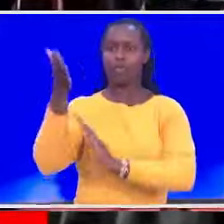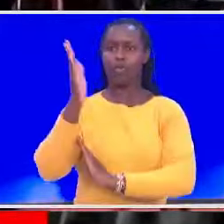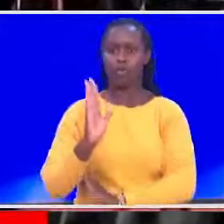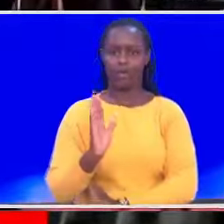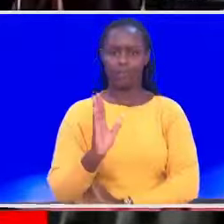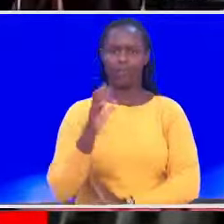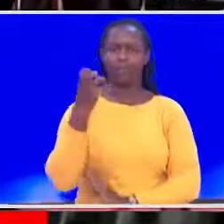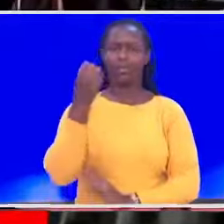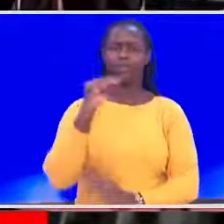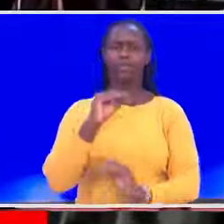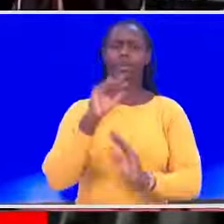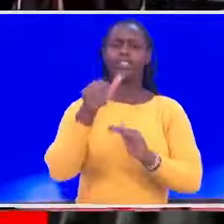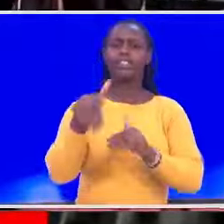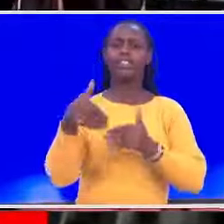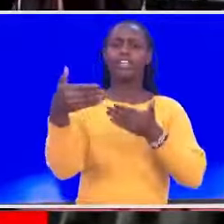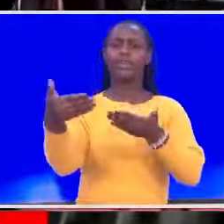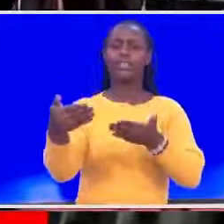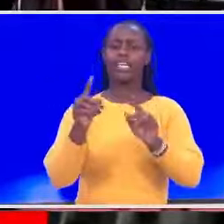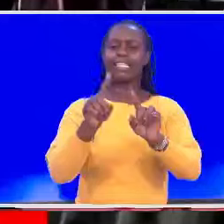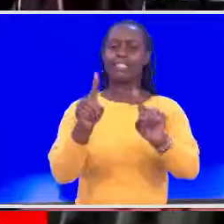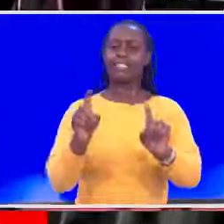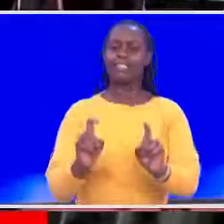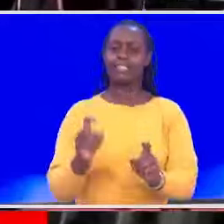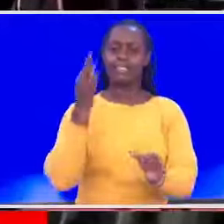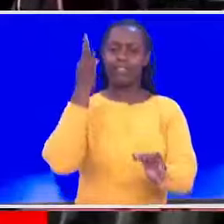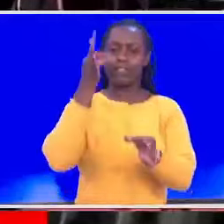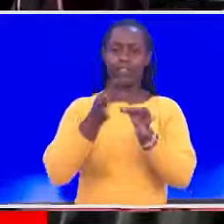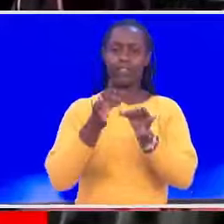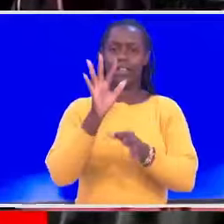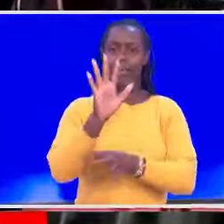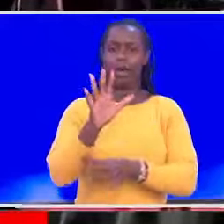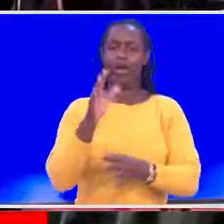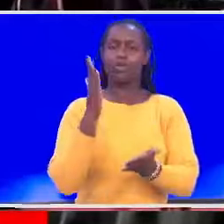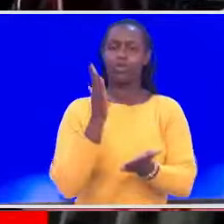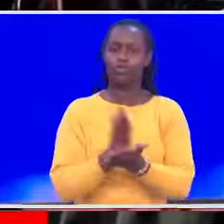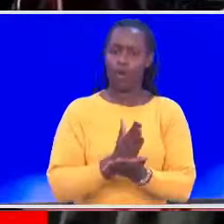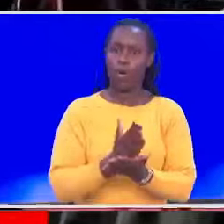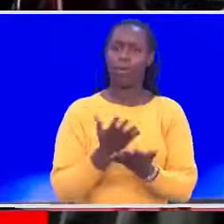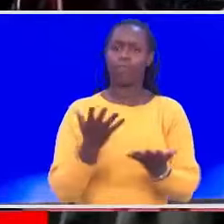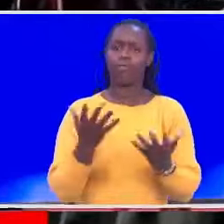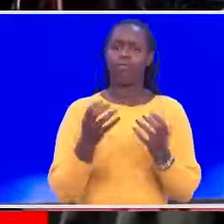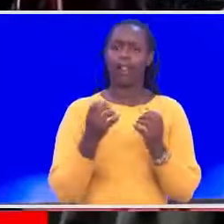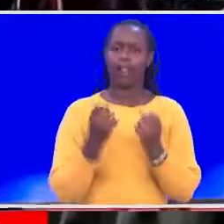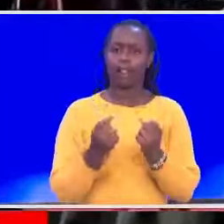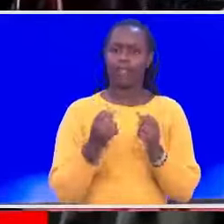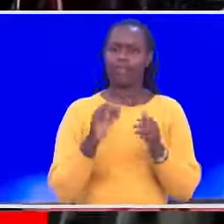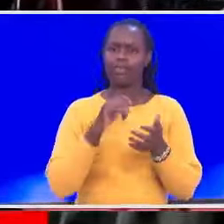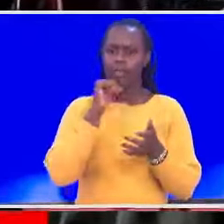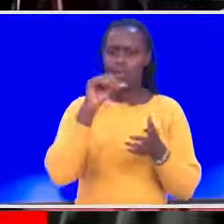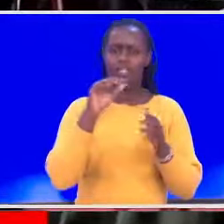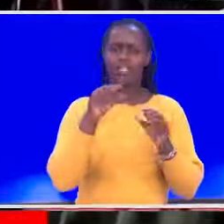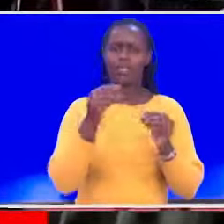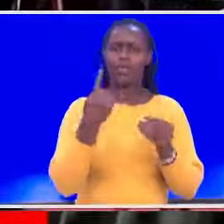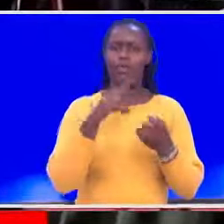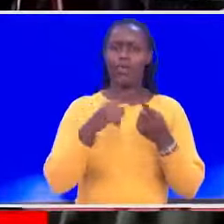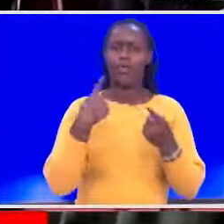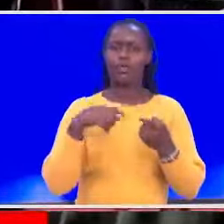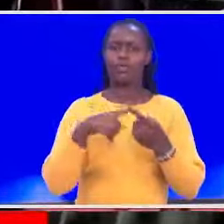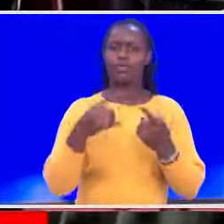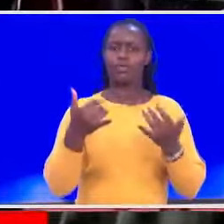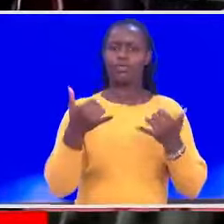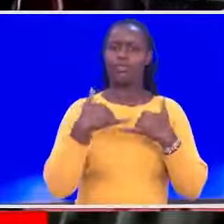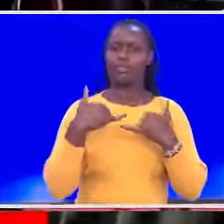generosity, just test your faith. Hiyo wacheni kushikilia vitu kwa mfuko. Fungua mkono, God will bless